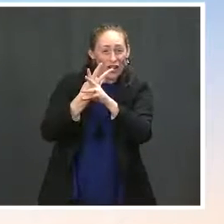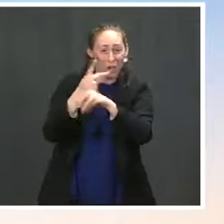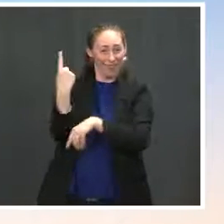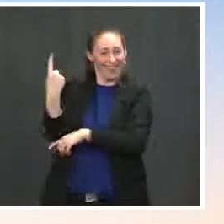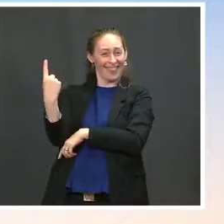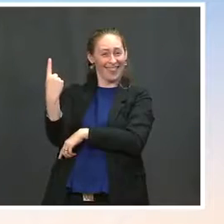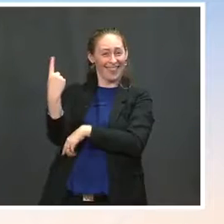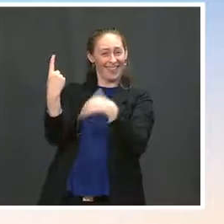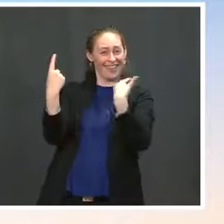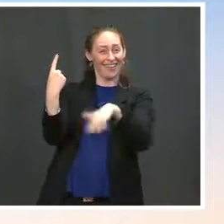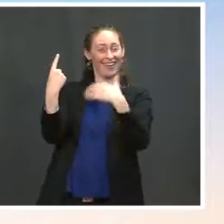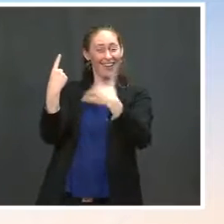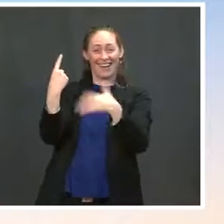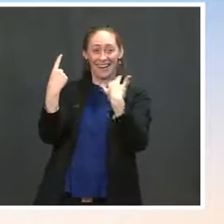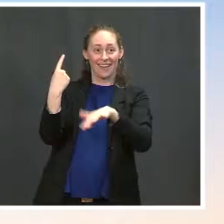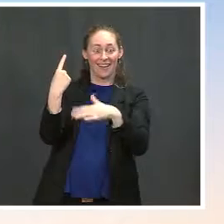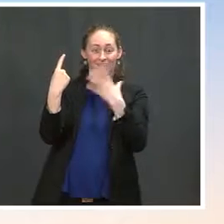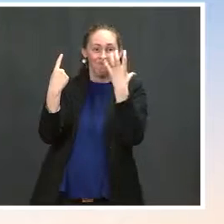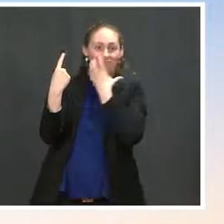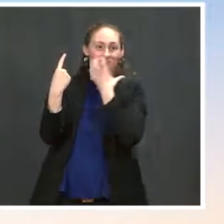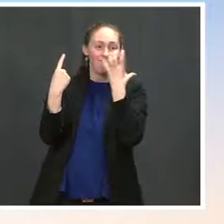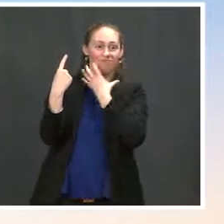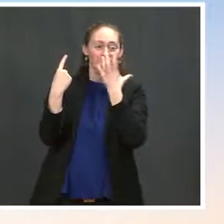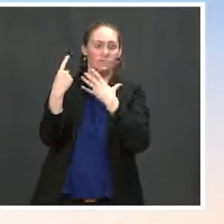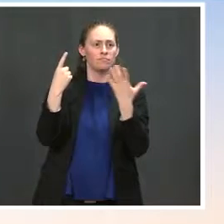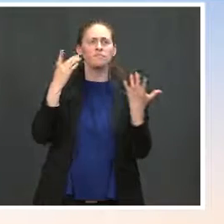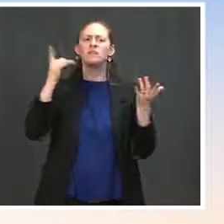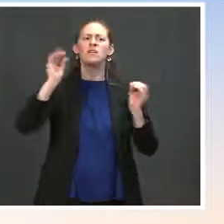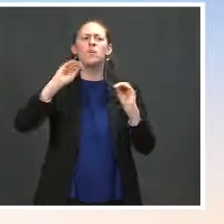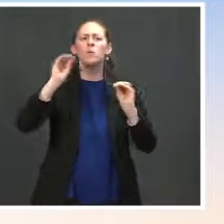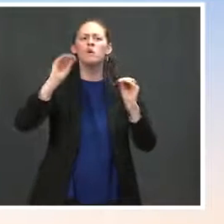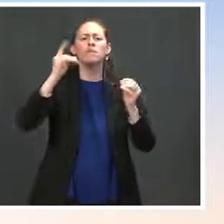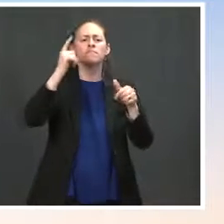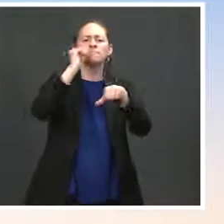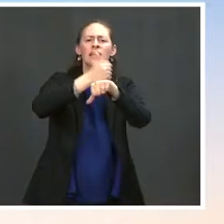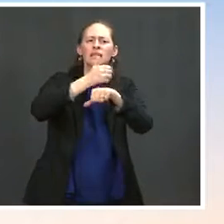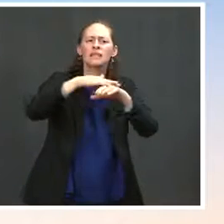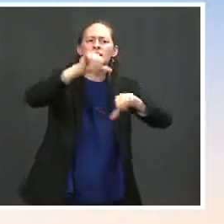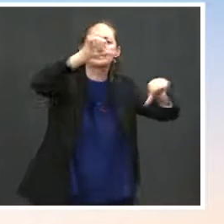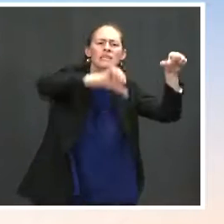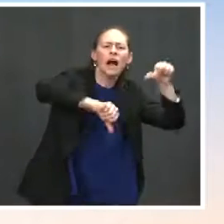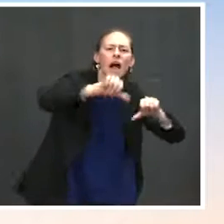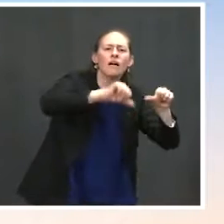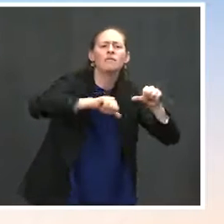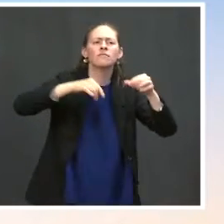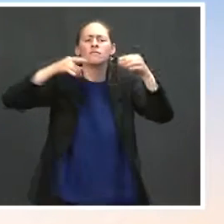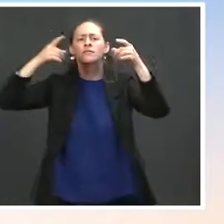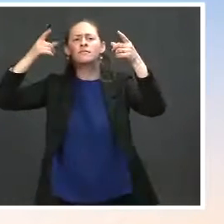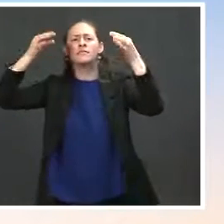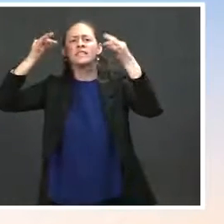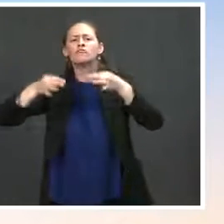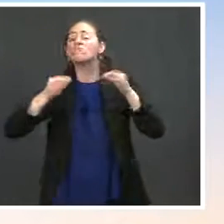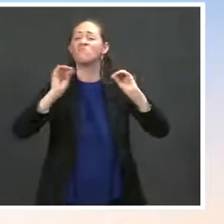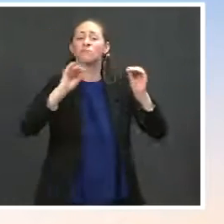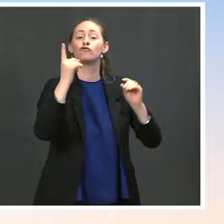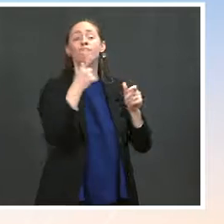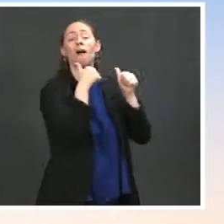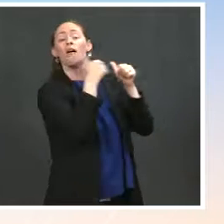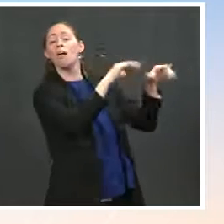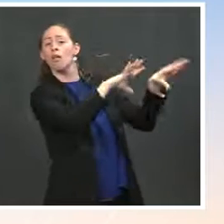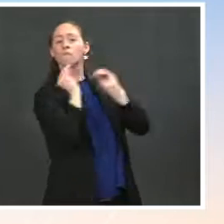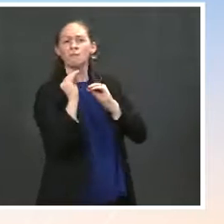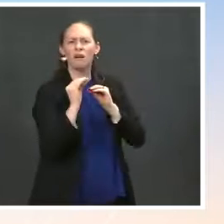in the entire world who, without any scientific evidence, decided to pull out of the Paris Agreement. So when President Biden